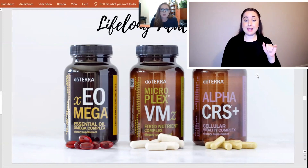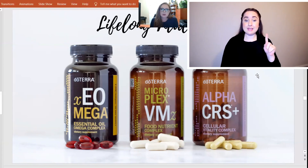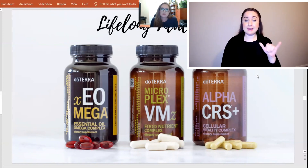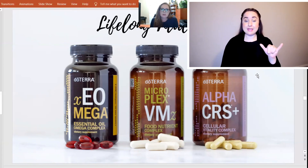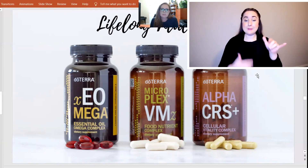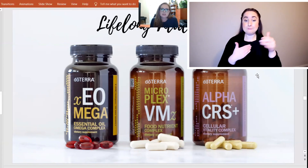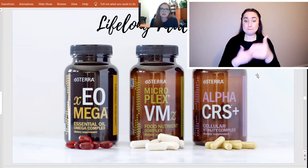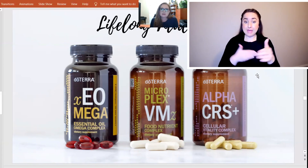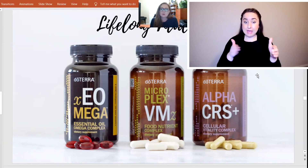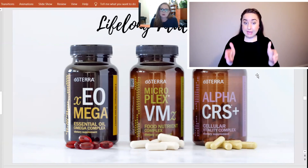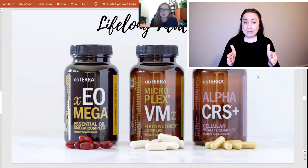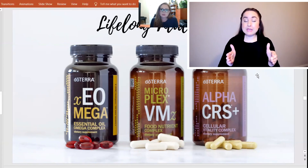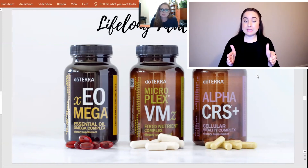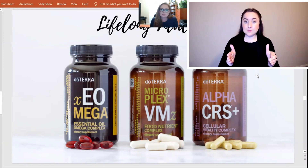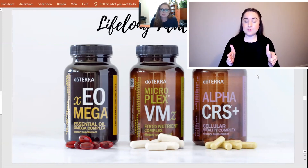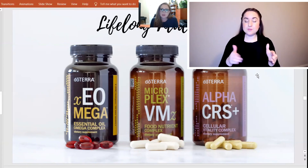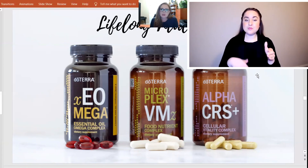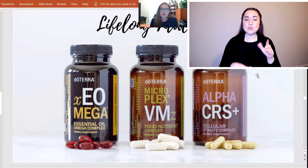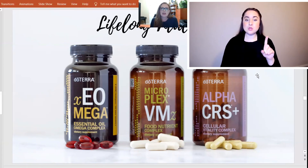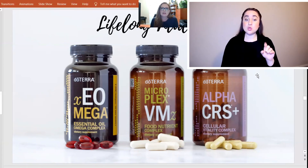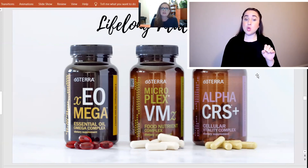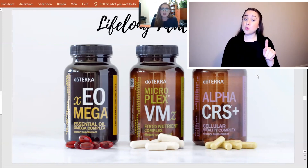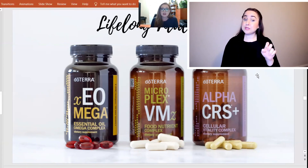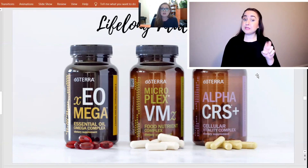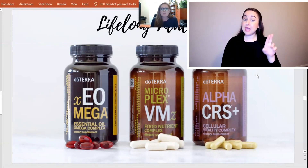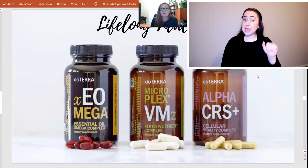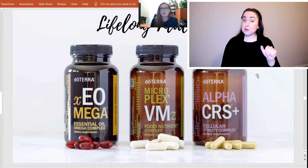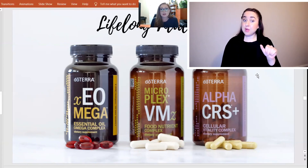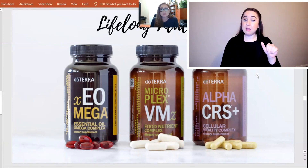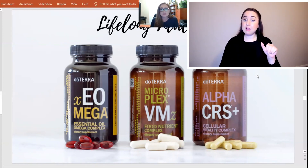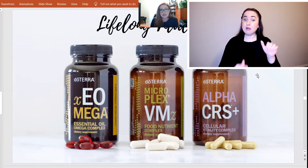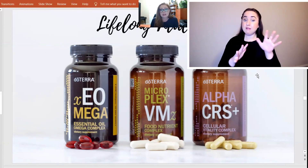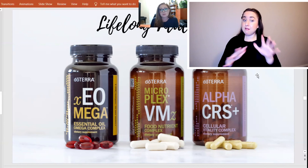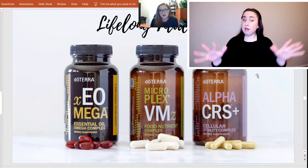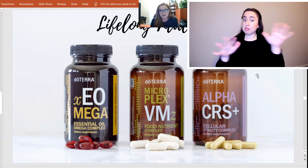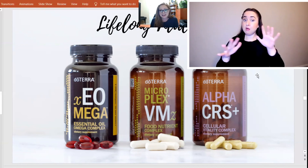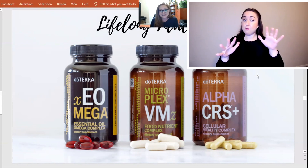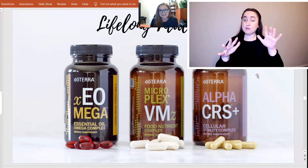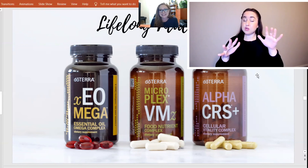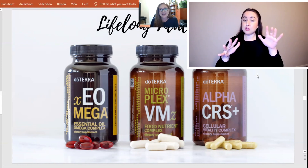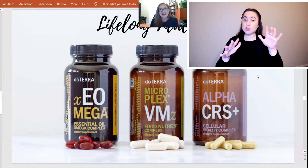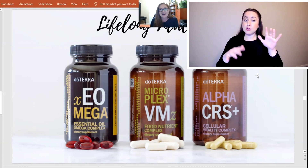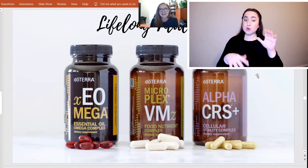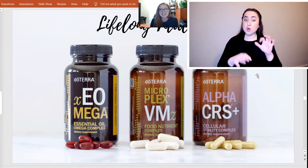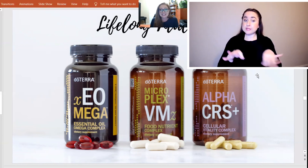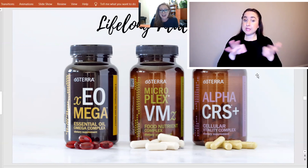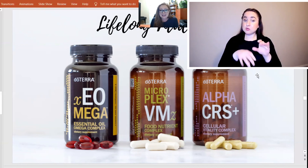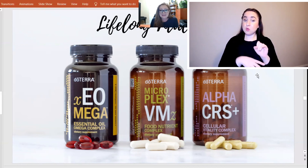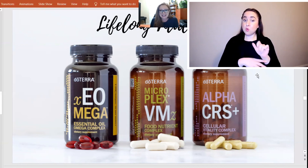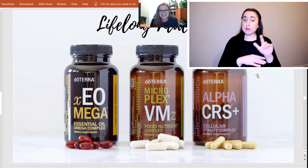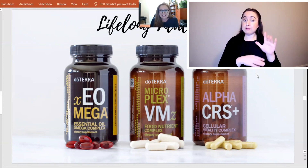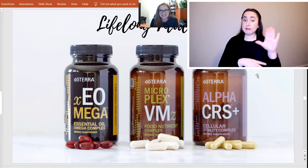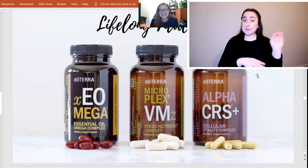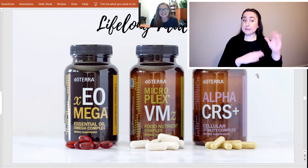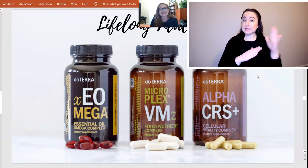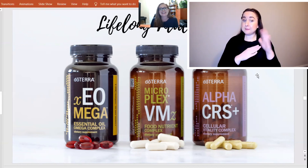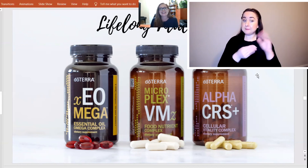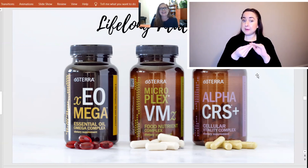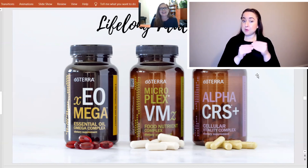essential oil company in the world. And their number one selling product are these vitamins.